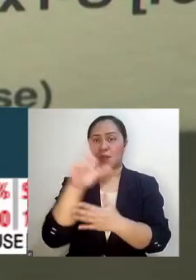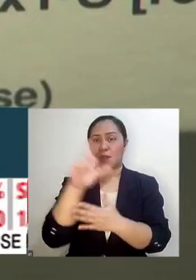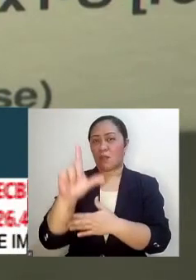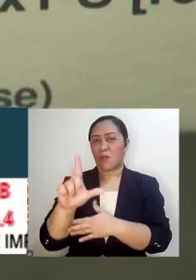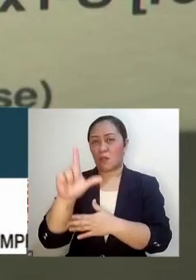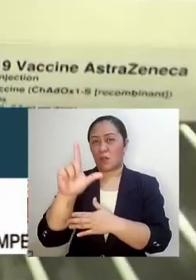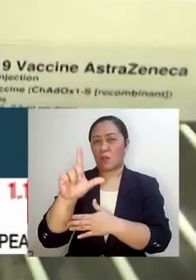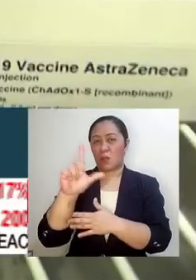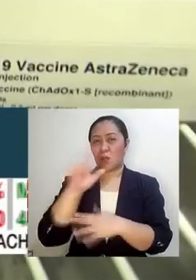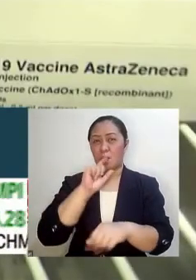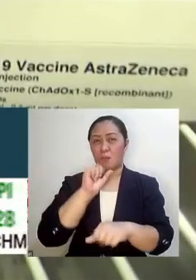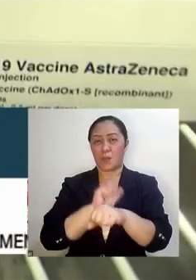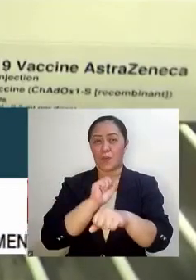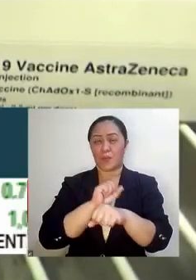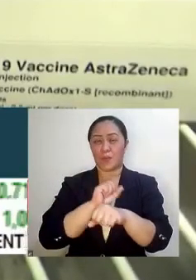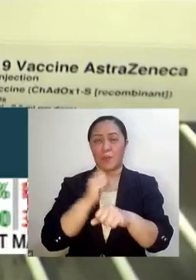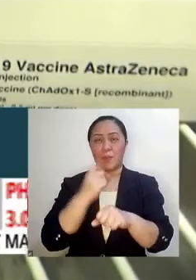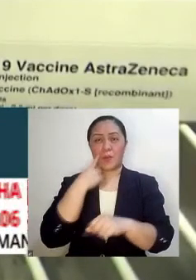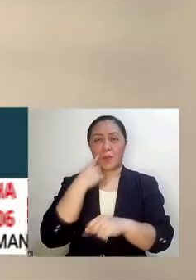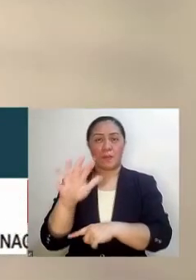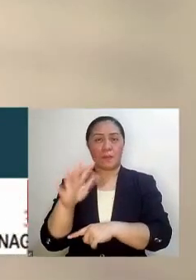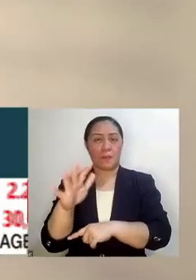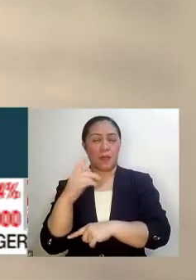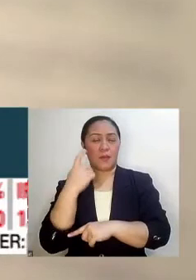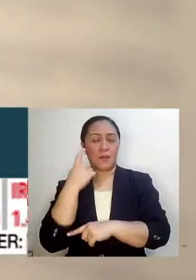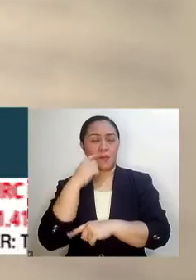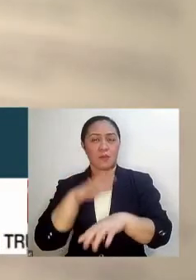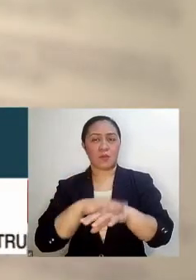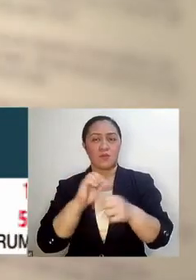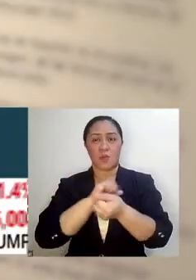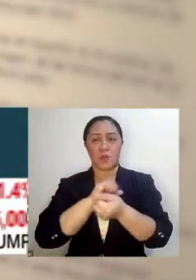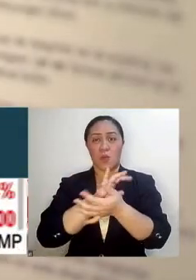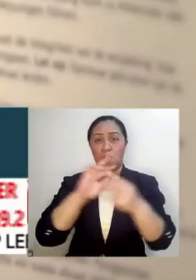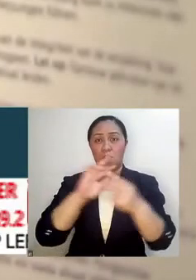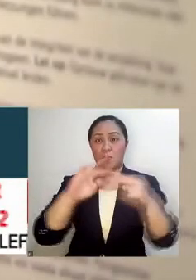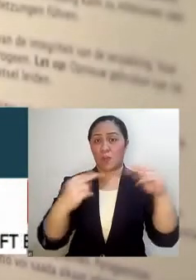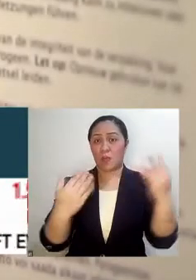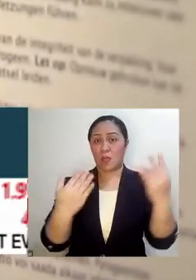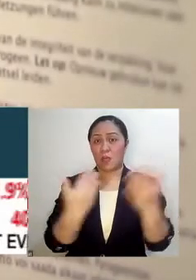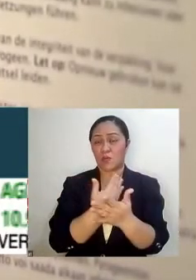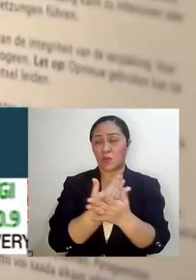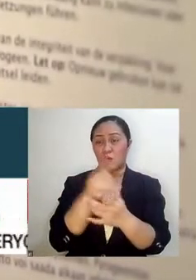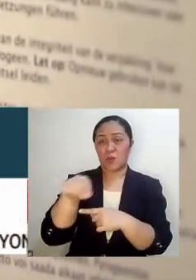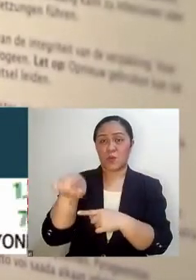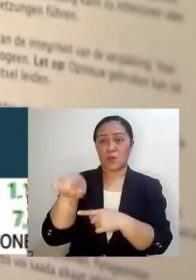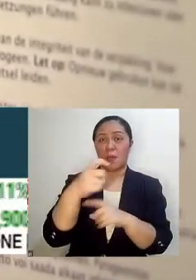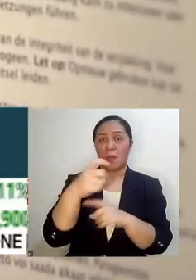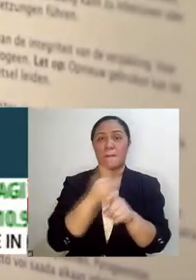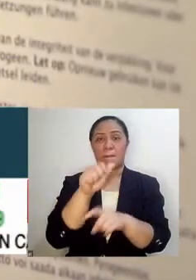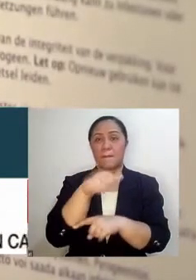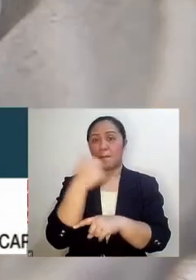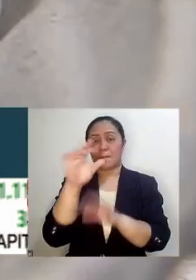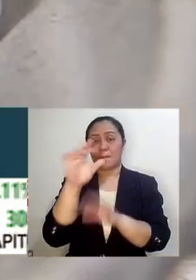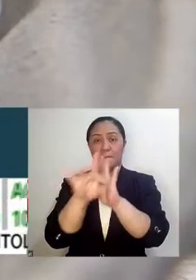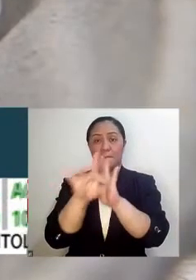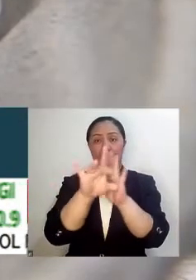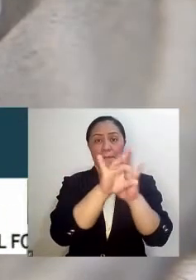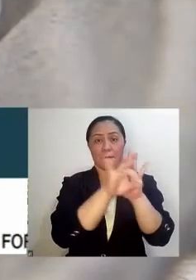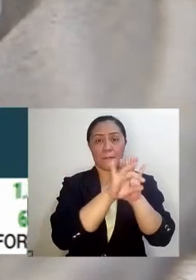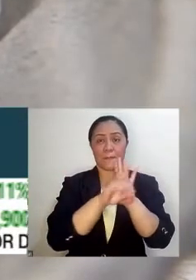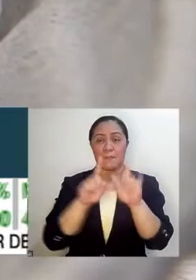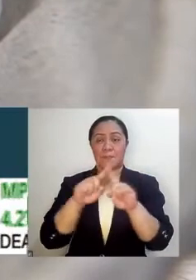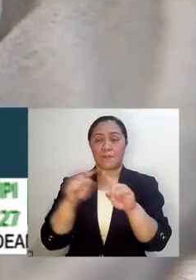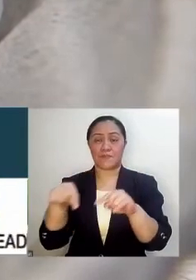moderate cases from COVID variant discovered in the country, or from the variant discovered in the country. But the WHO